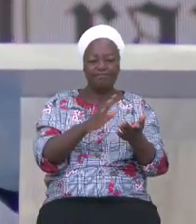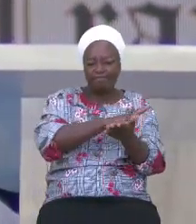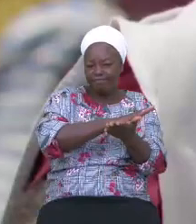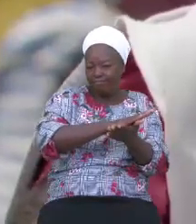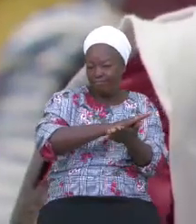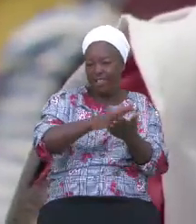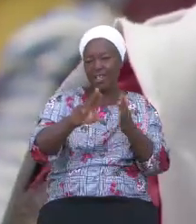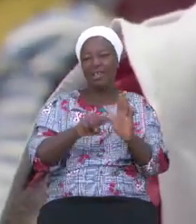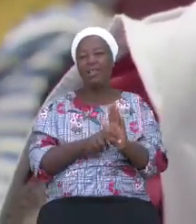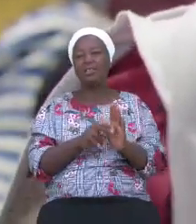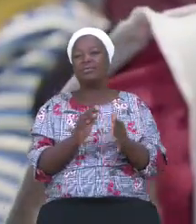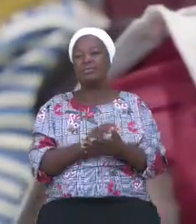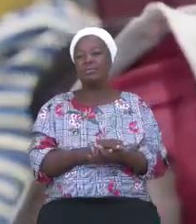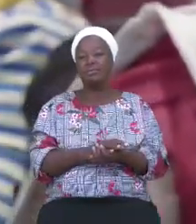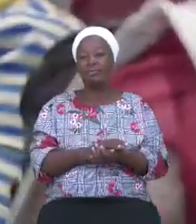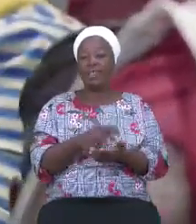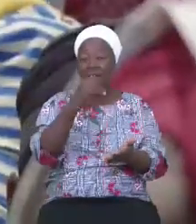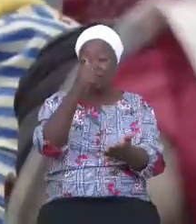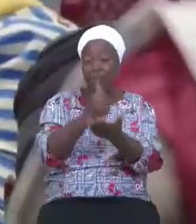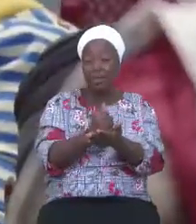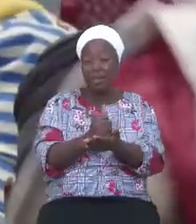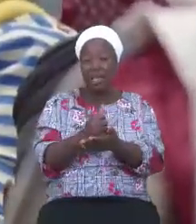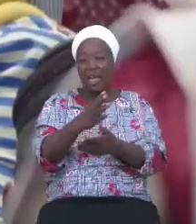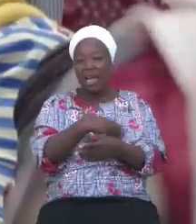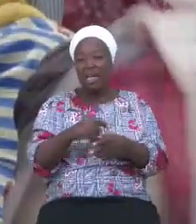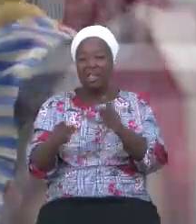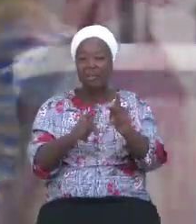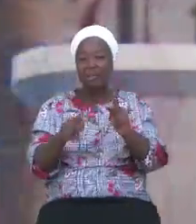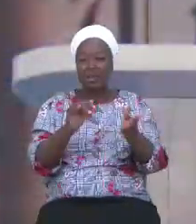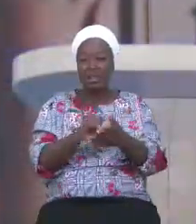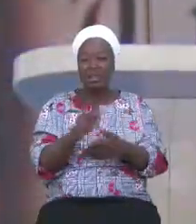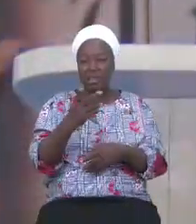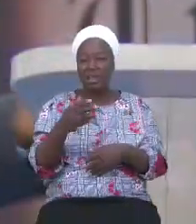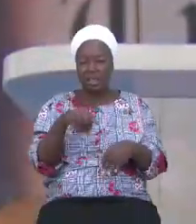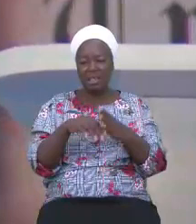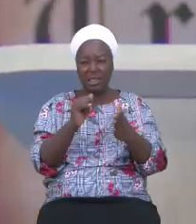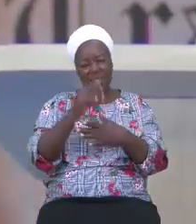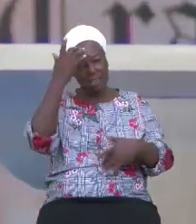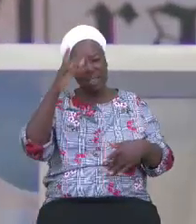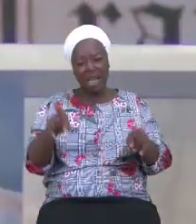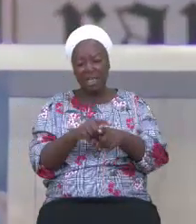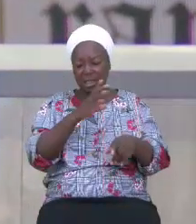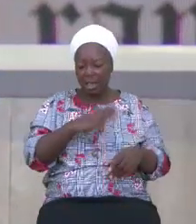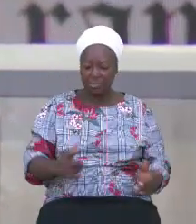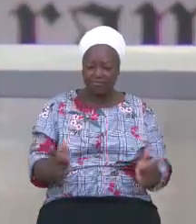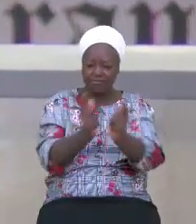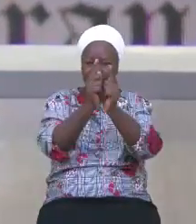Amen. And the people, as you read down, that had sicknesses, as Christ met